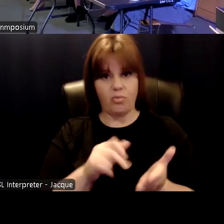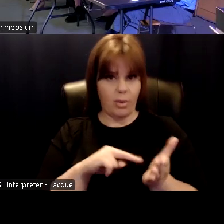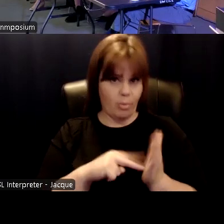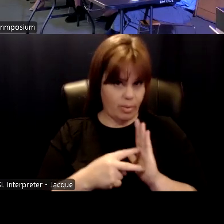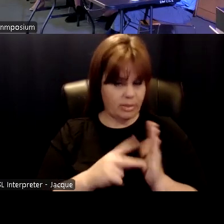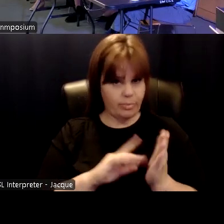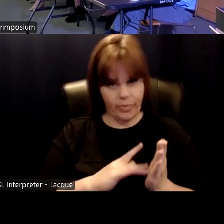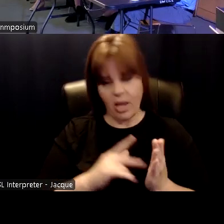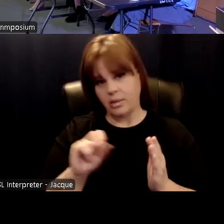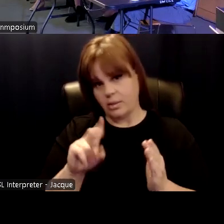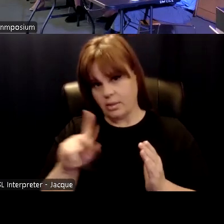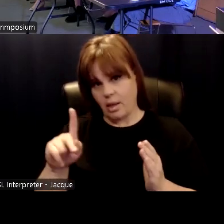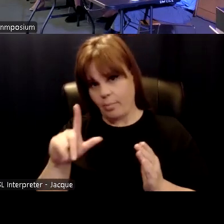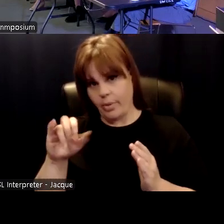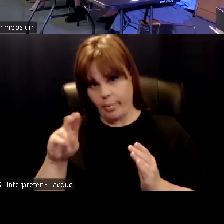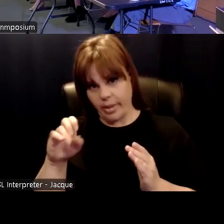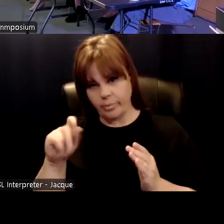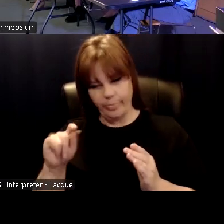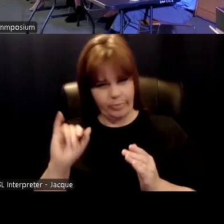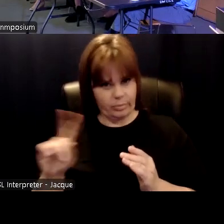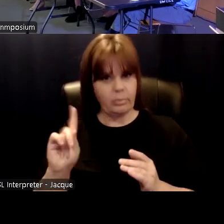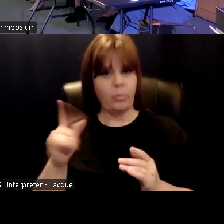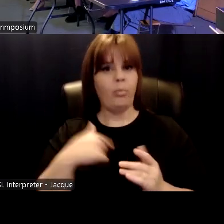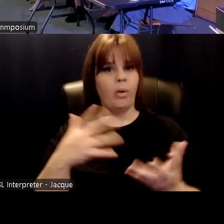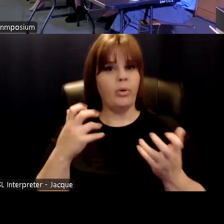supplements, I think that's where I would like to see more research.